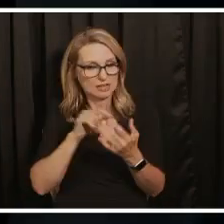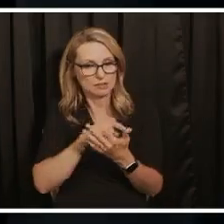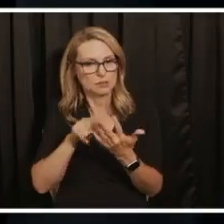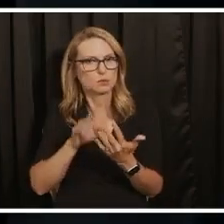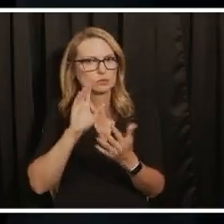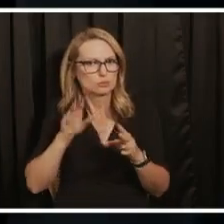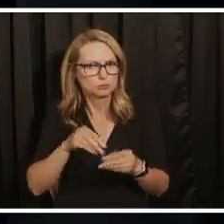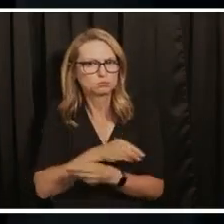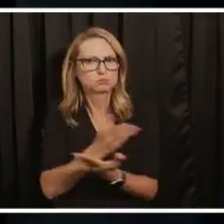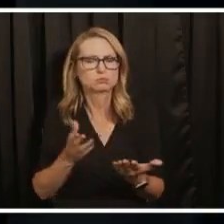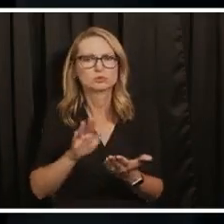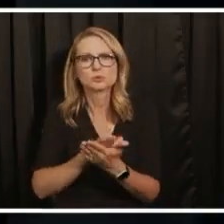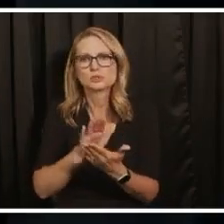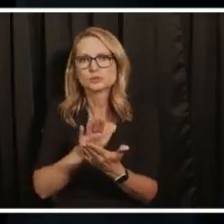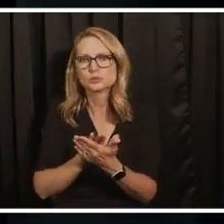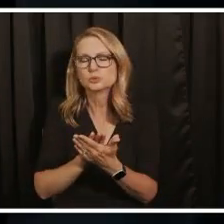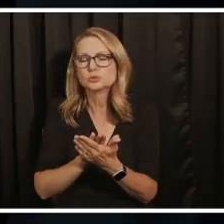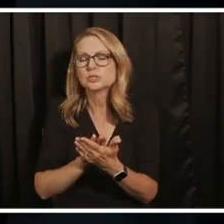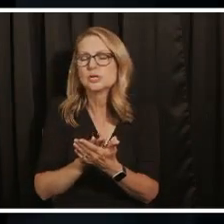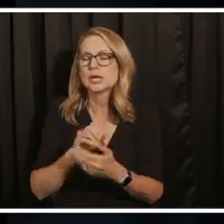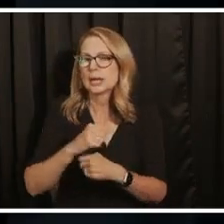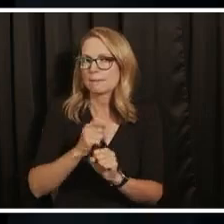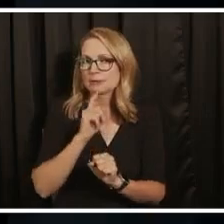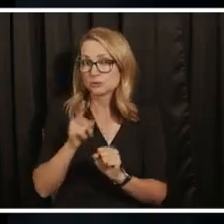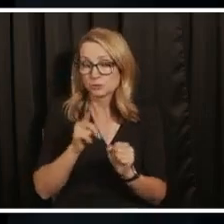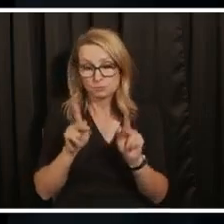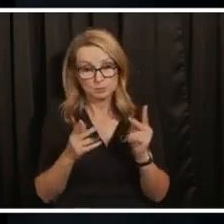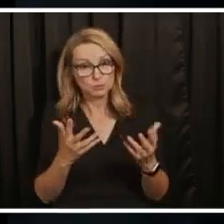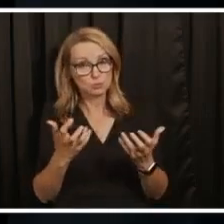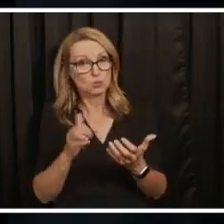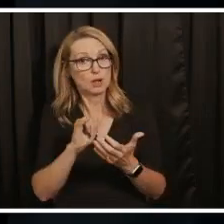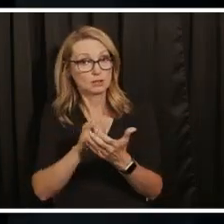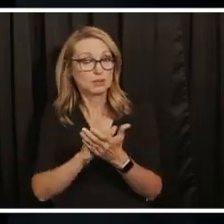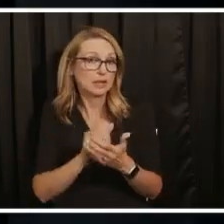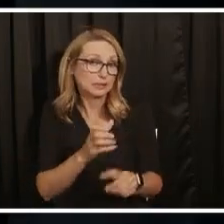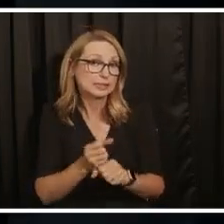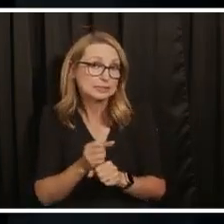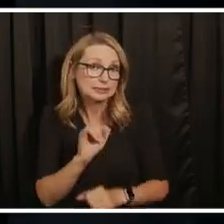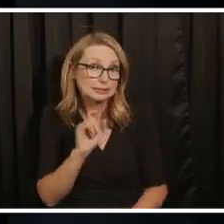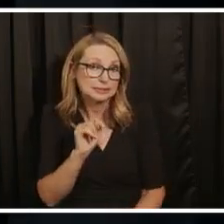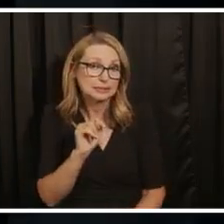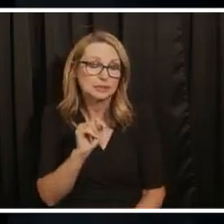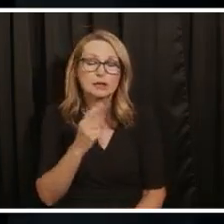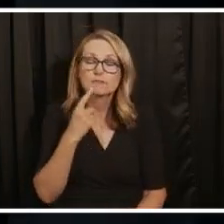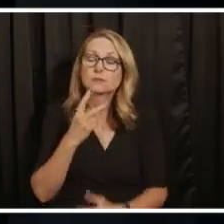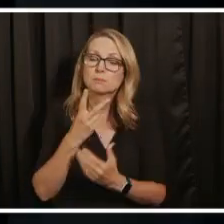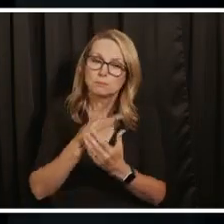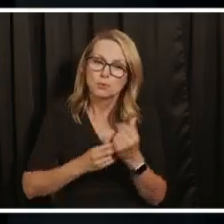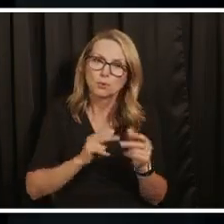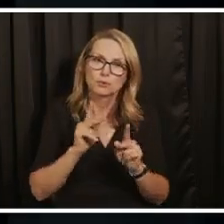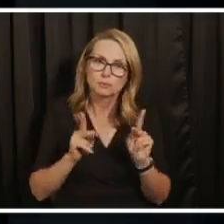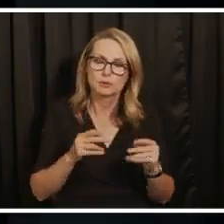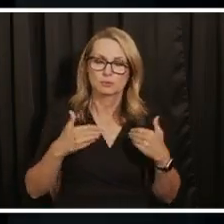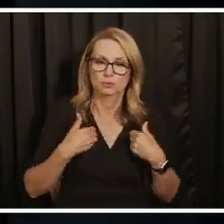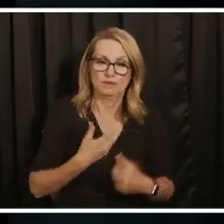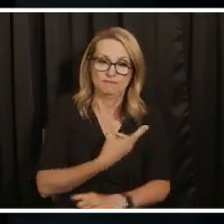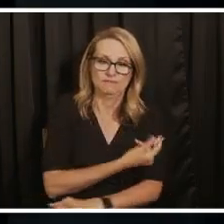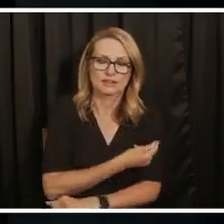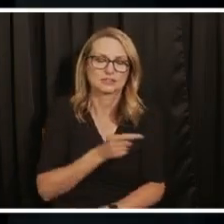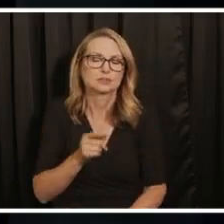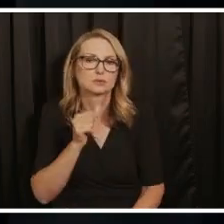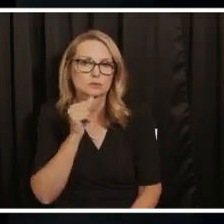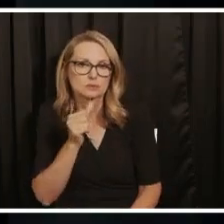masks and make that available to those who want it. And that includes both vaccinated and unvaccinated teachers, school